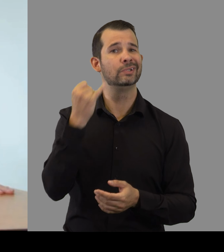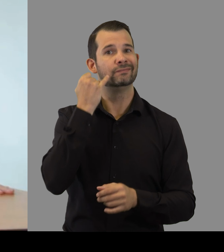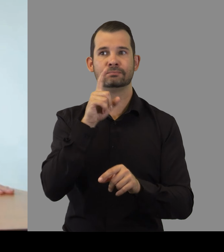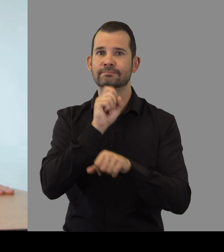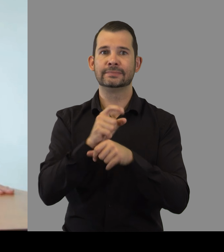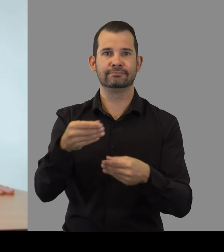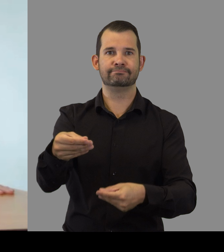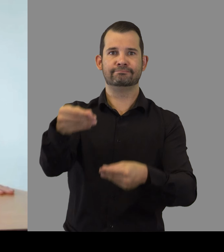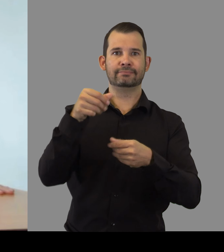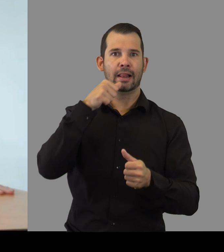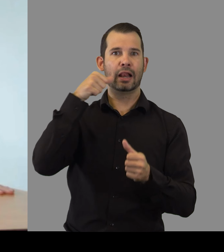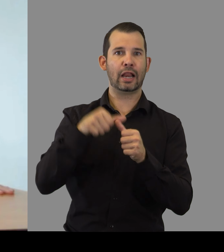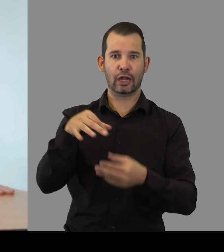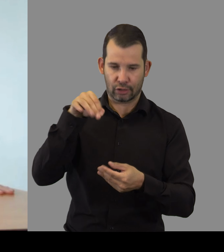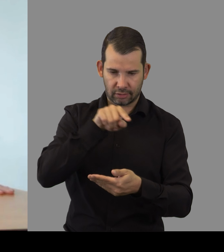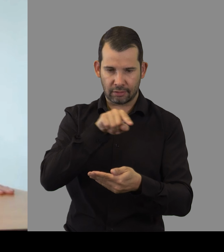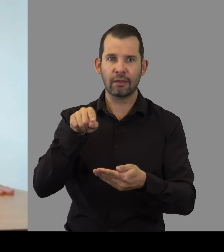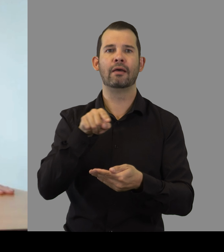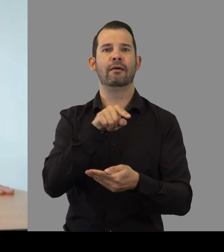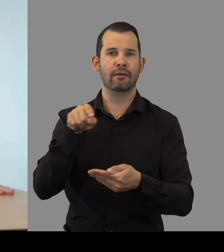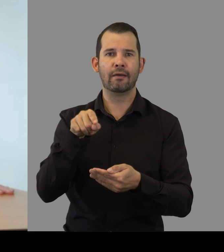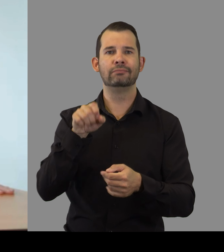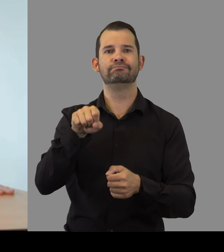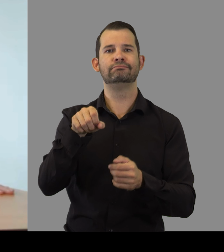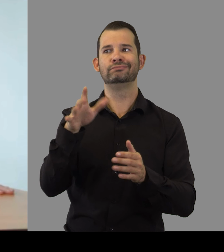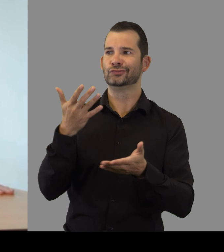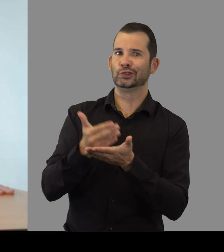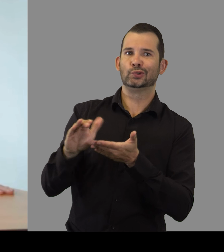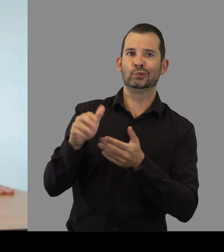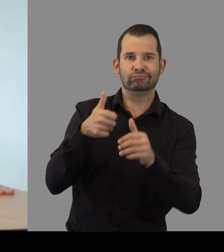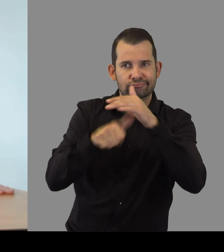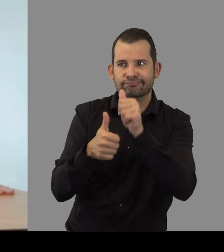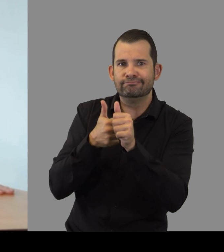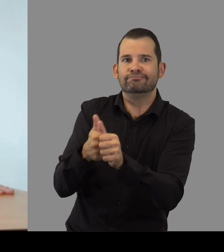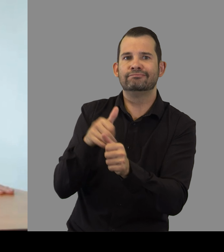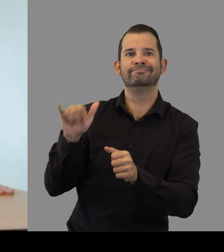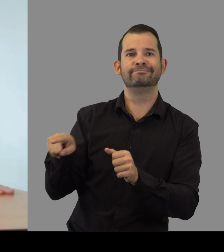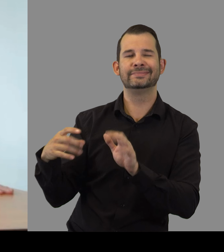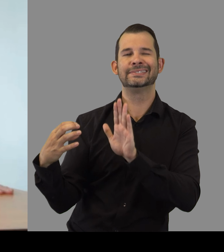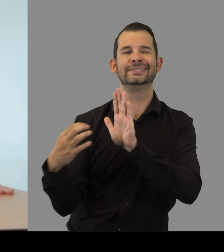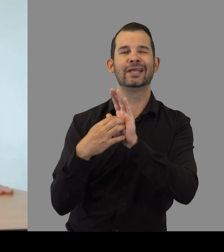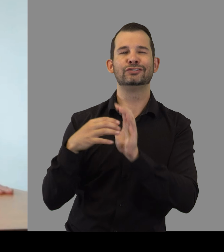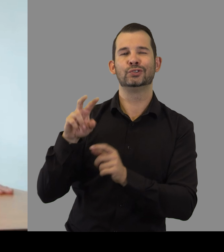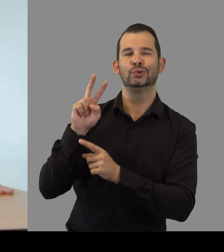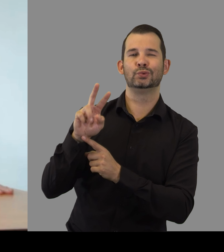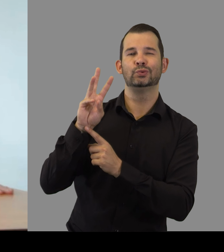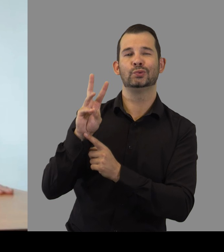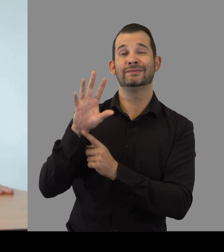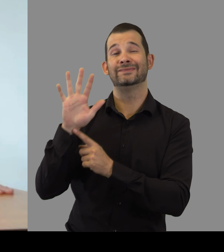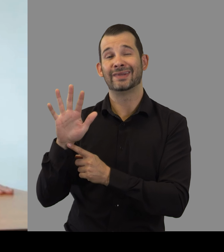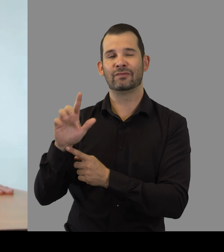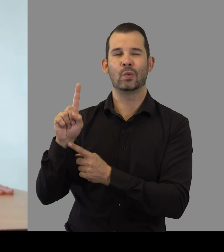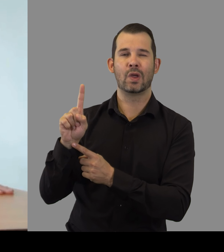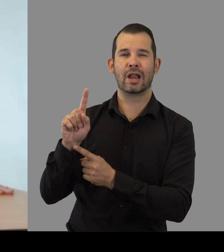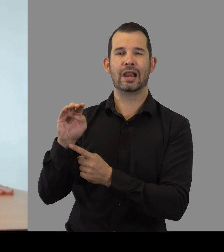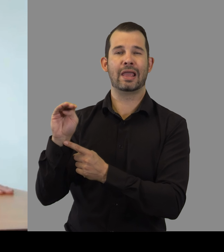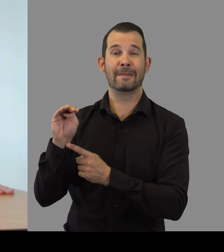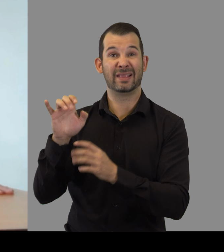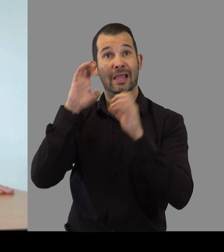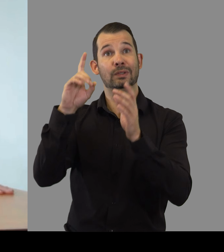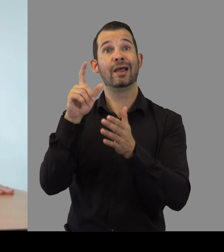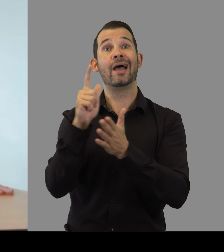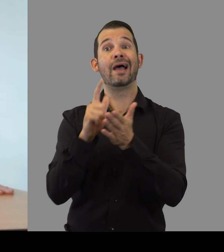been excluded is if you are given a letter outlining that the student has been excluded under